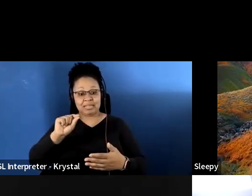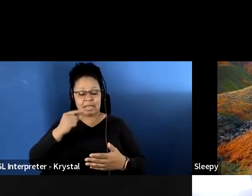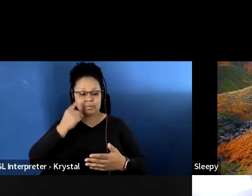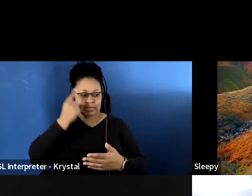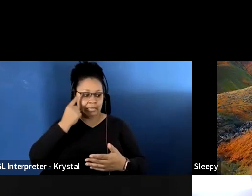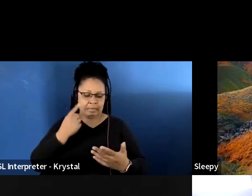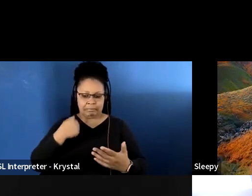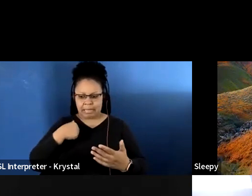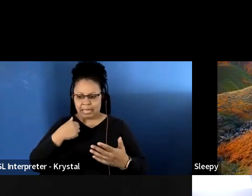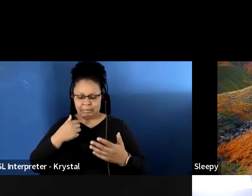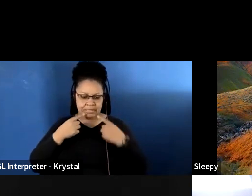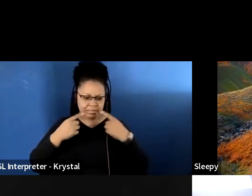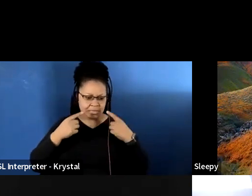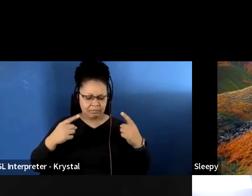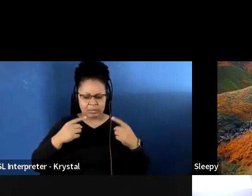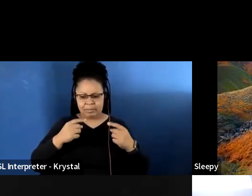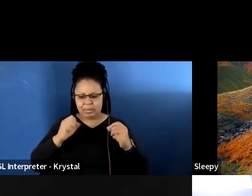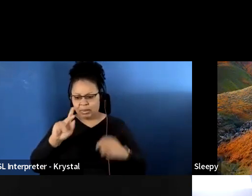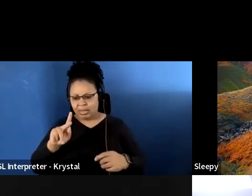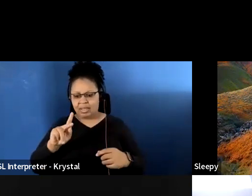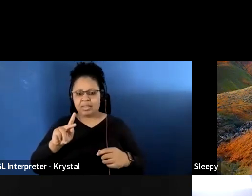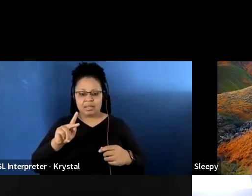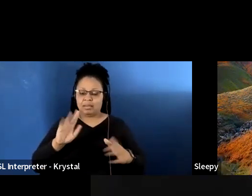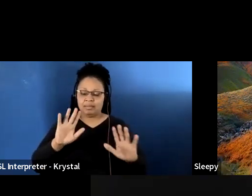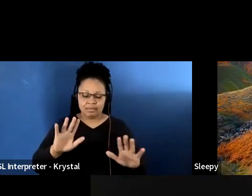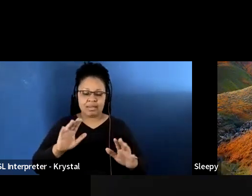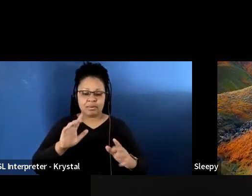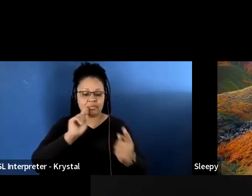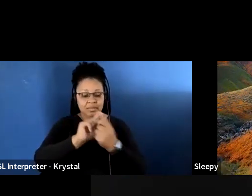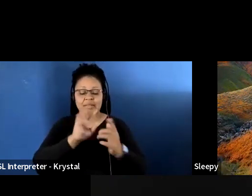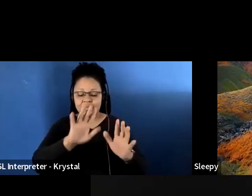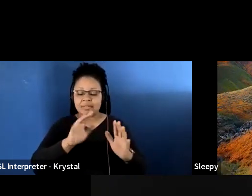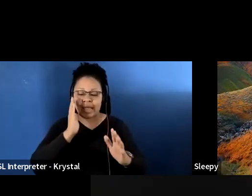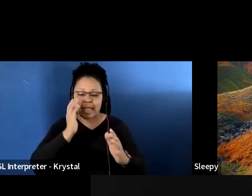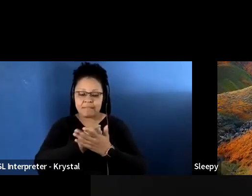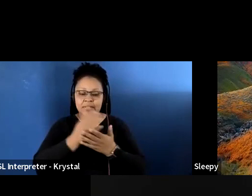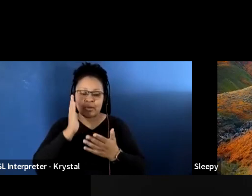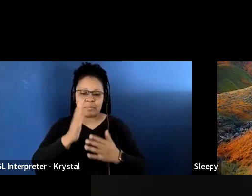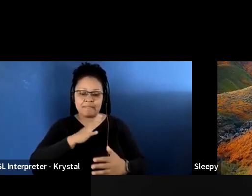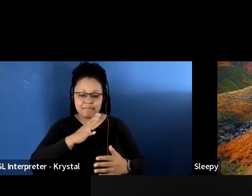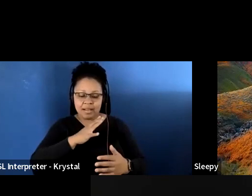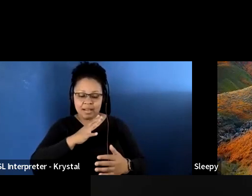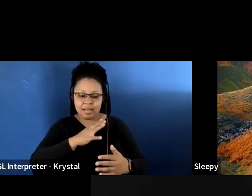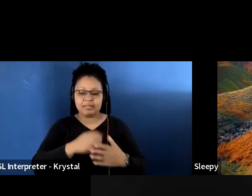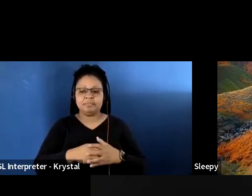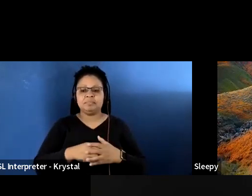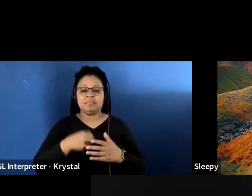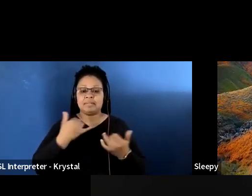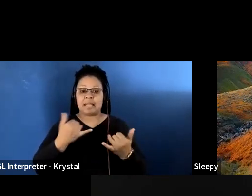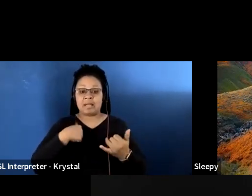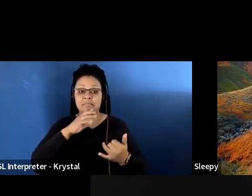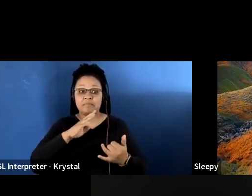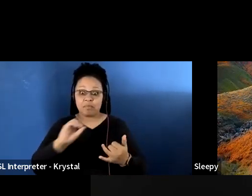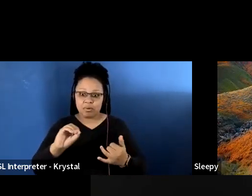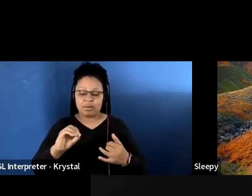Yep. Well, and that's one of the things that I was also talking with Molly earlier is, I've learned a lot